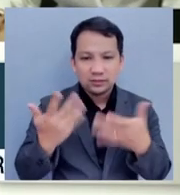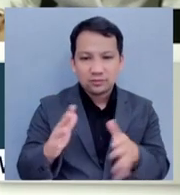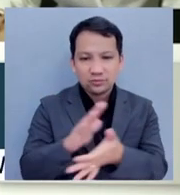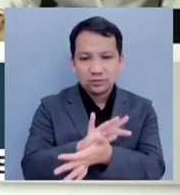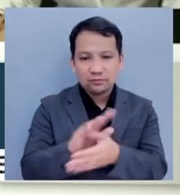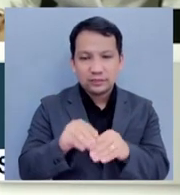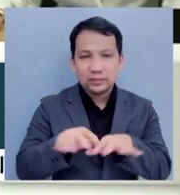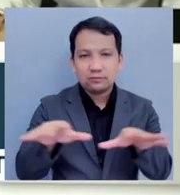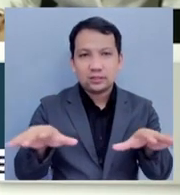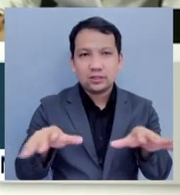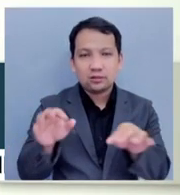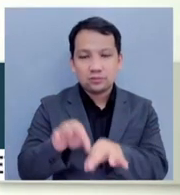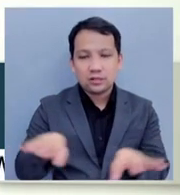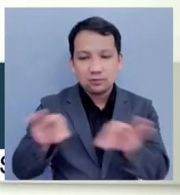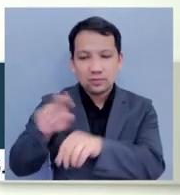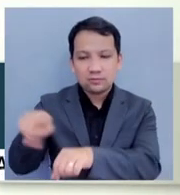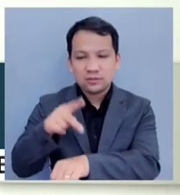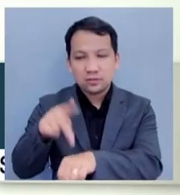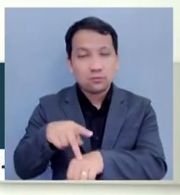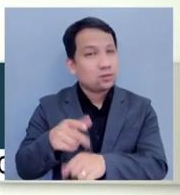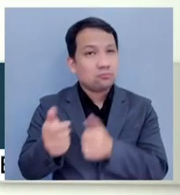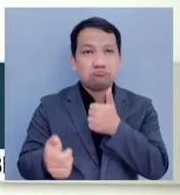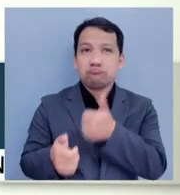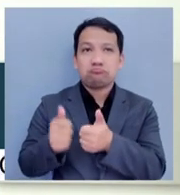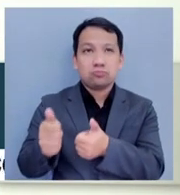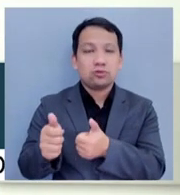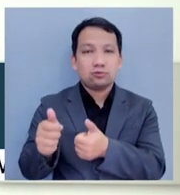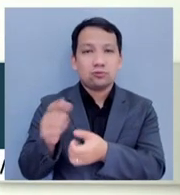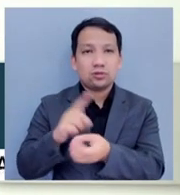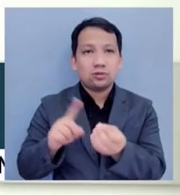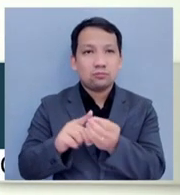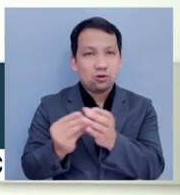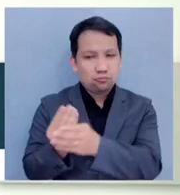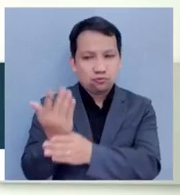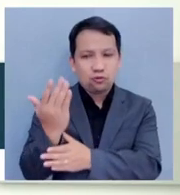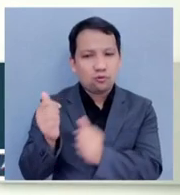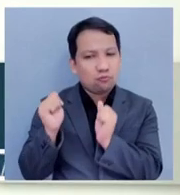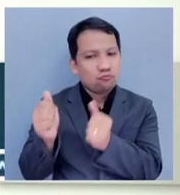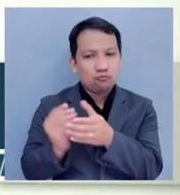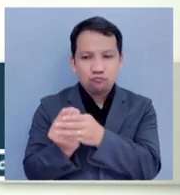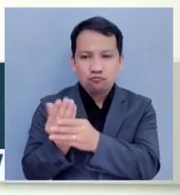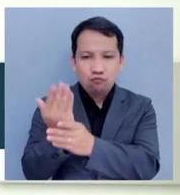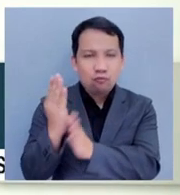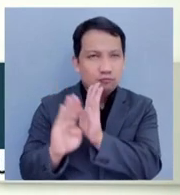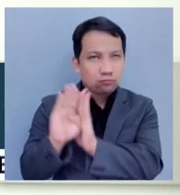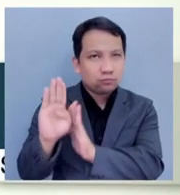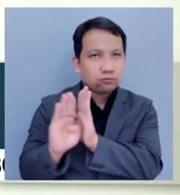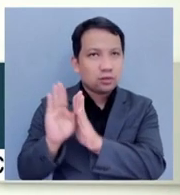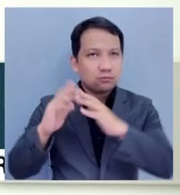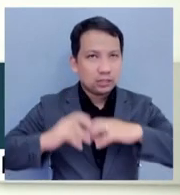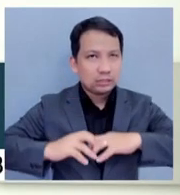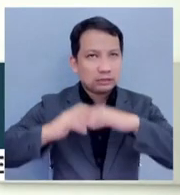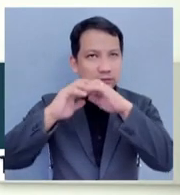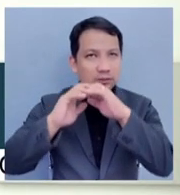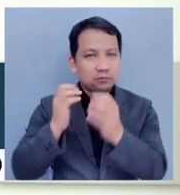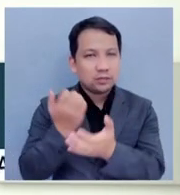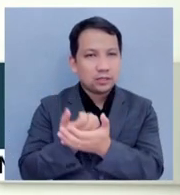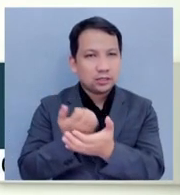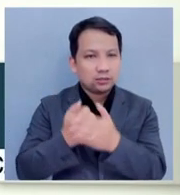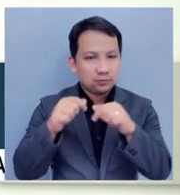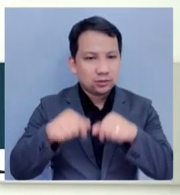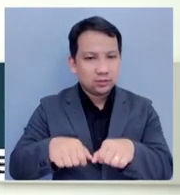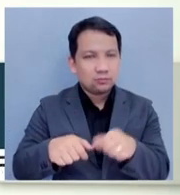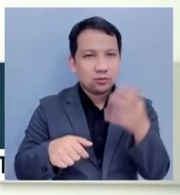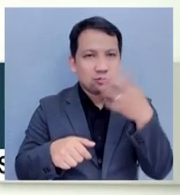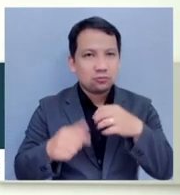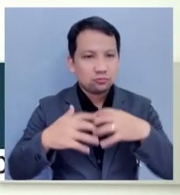mentioned that the Philippines did very well in terms of sustaining its growth, partly because of the structured economy of the country, which is